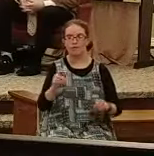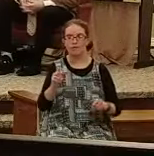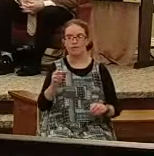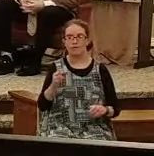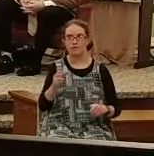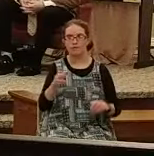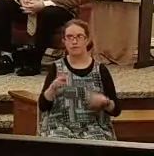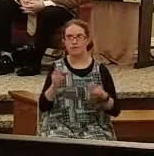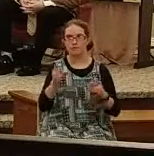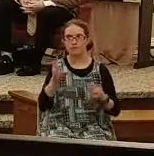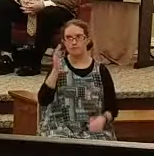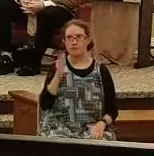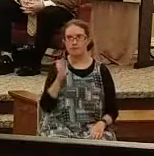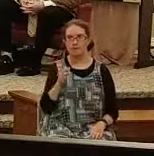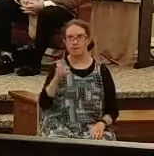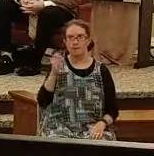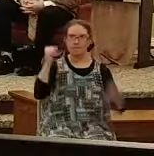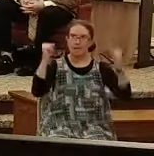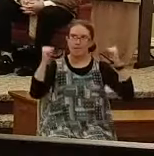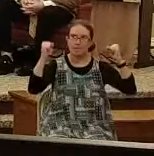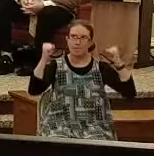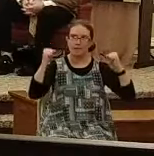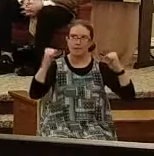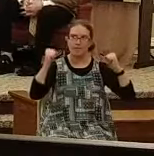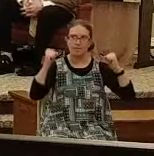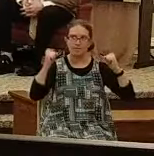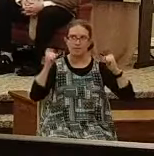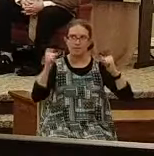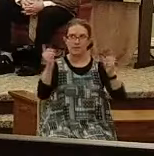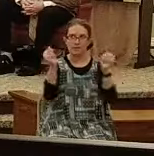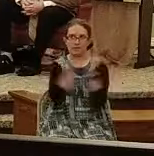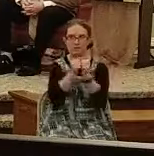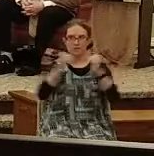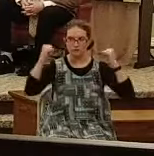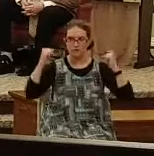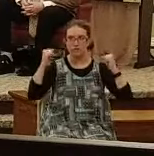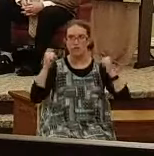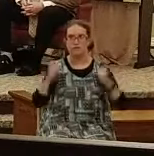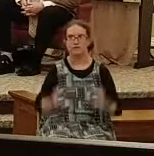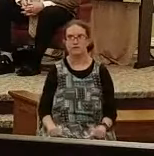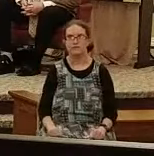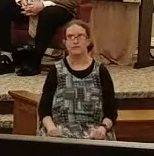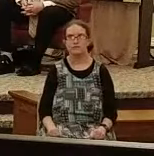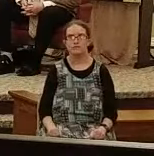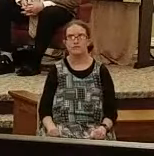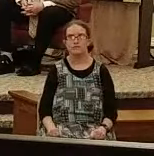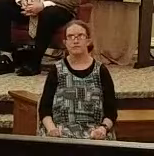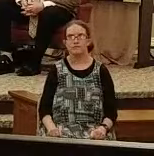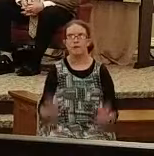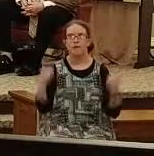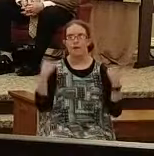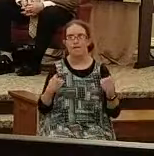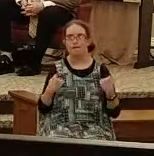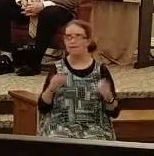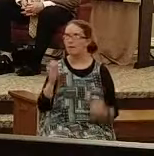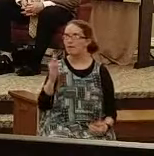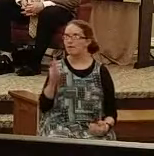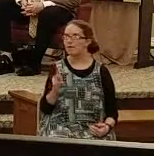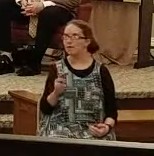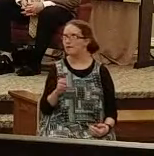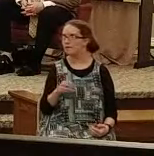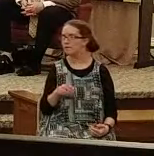automatically, that might, that power of his might comes with being strong in him. Hallelujah. You're going to have that, okay?